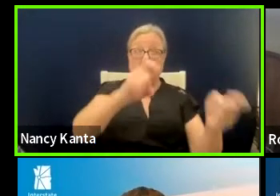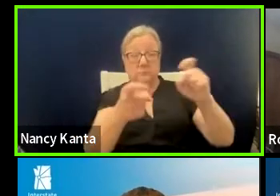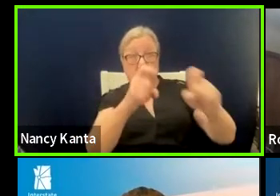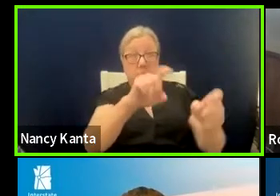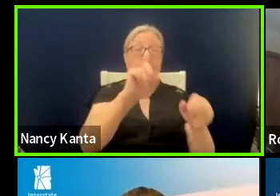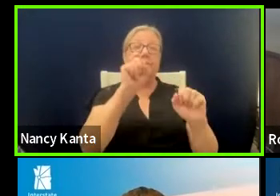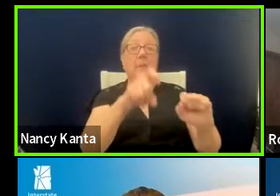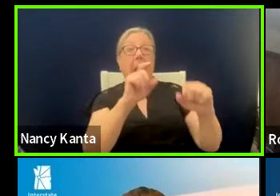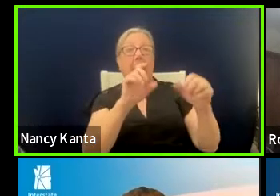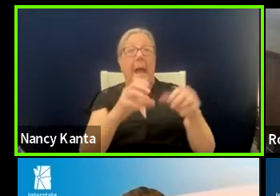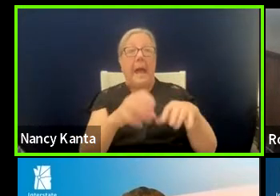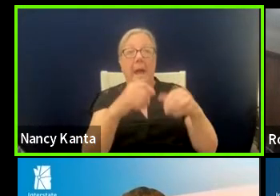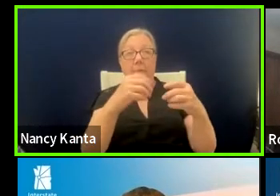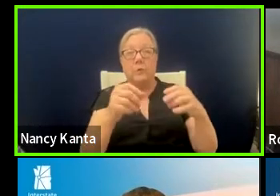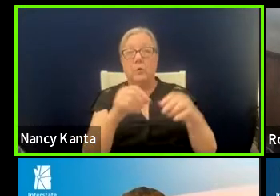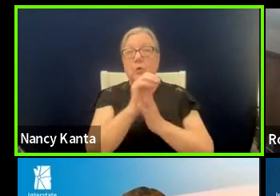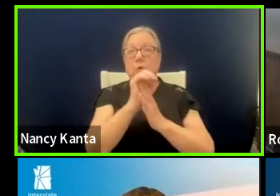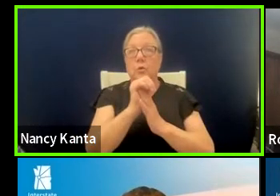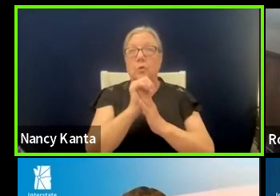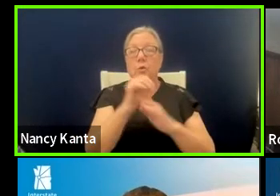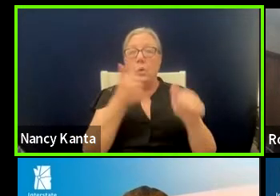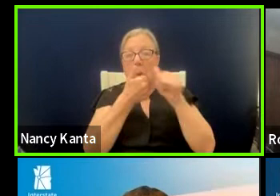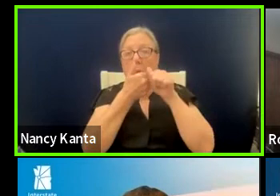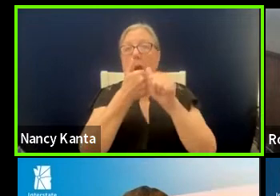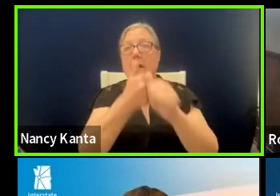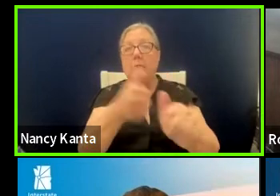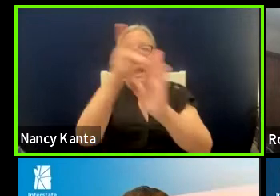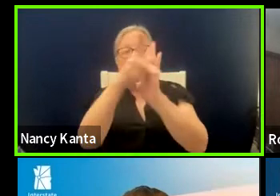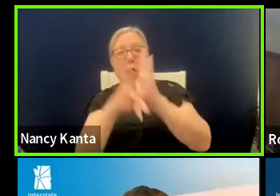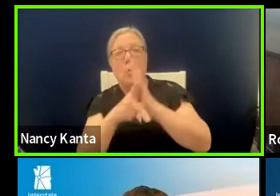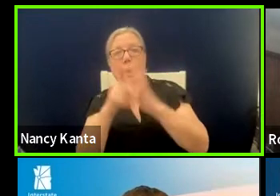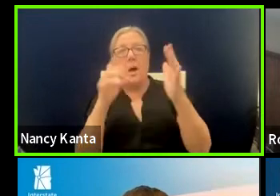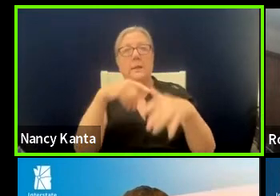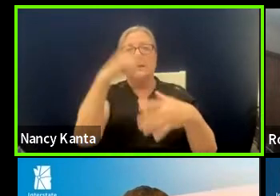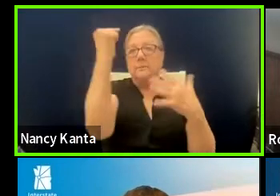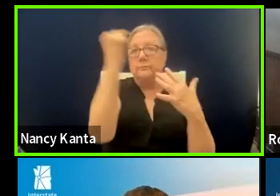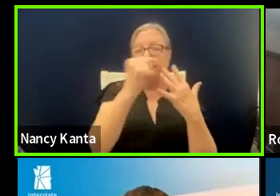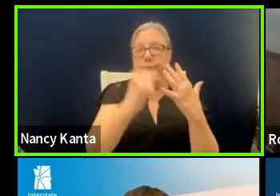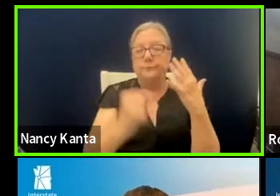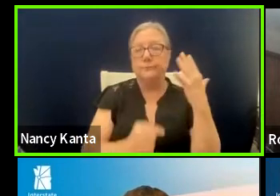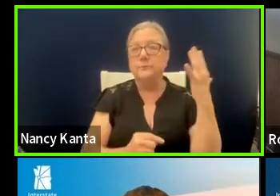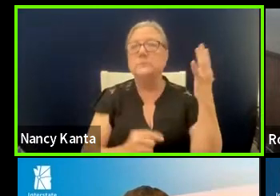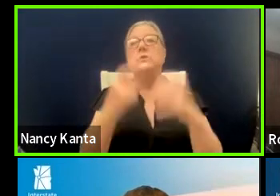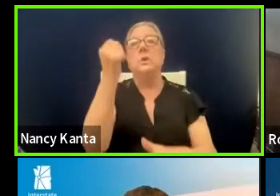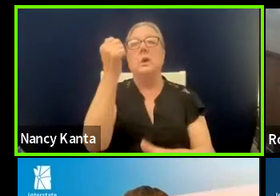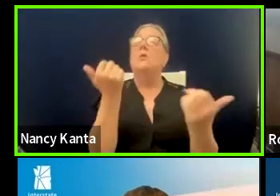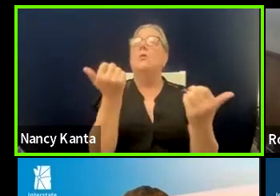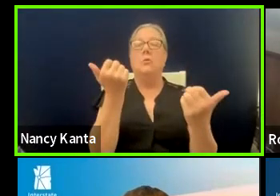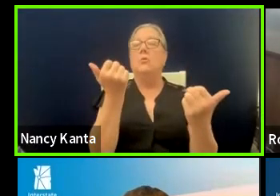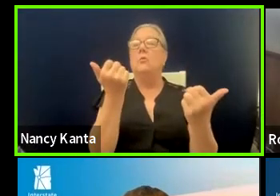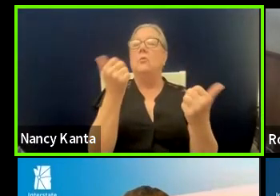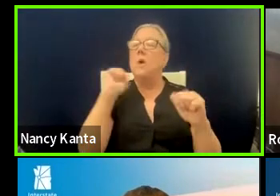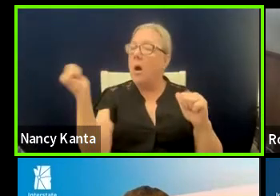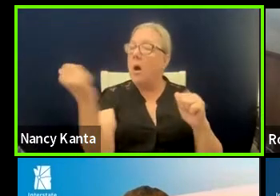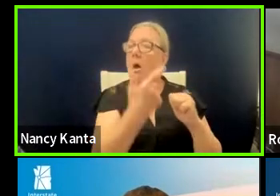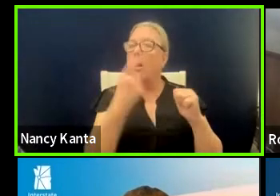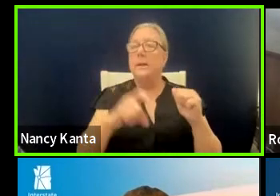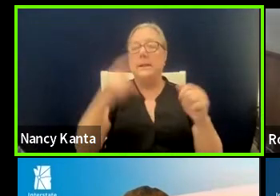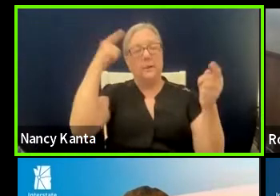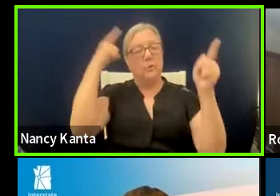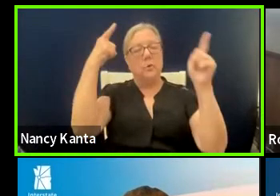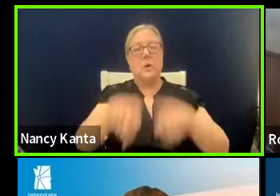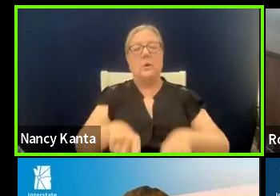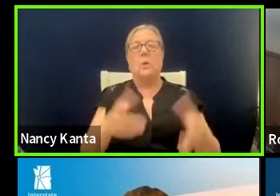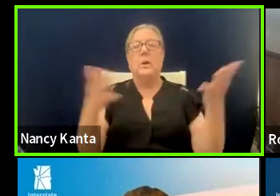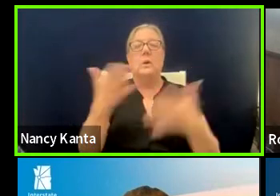So there's a lot of weighing that has to go on there to be able to get to a point where everybody can agree on what's the most efficient